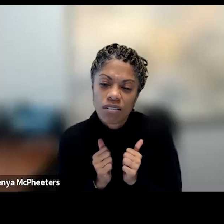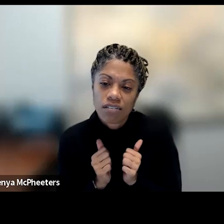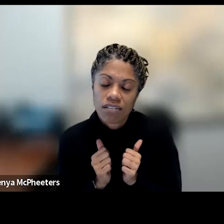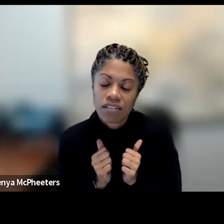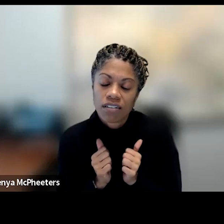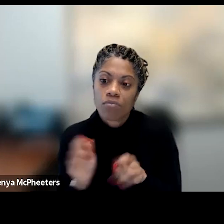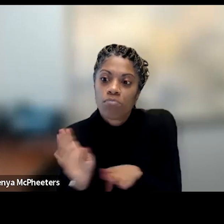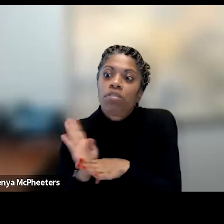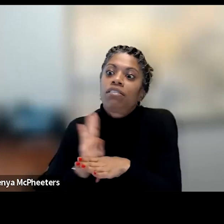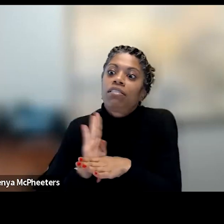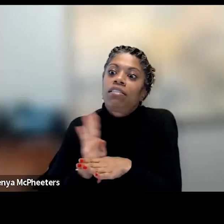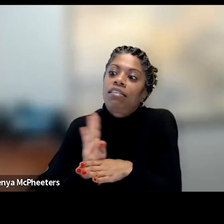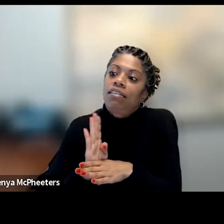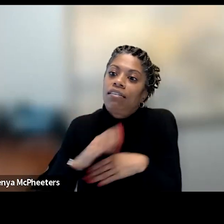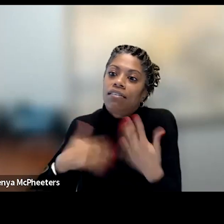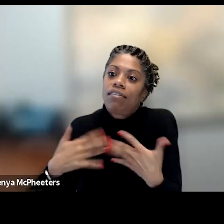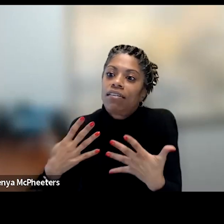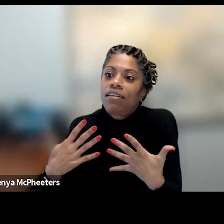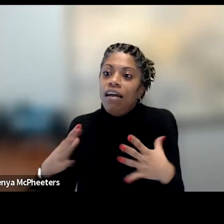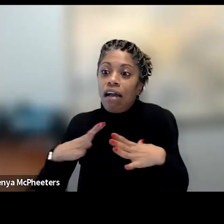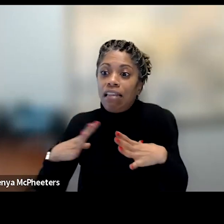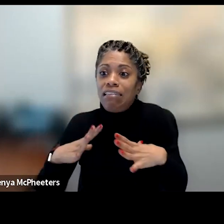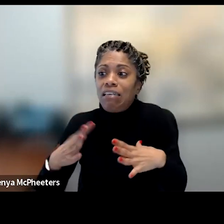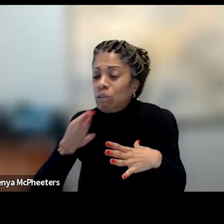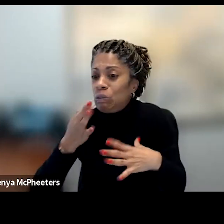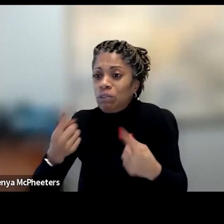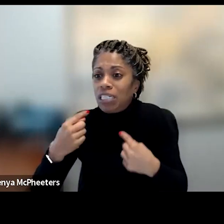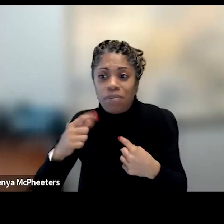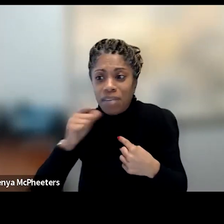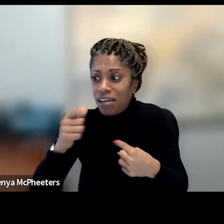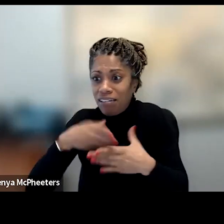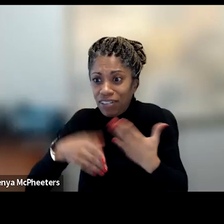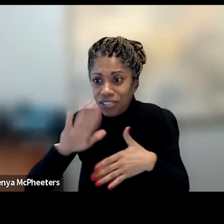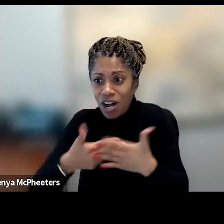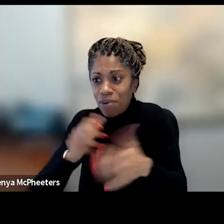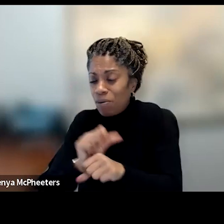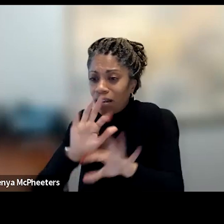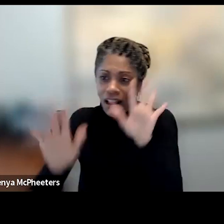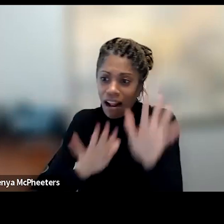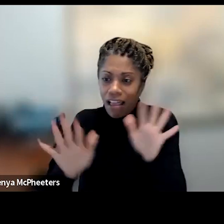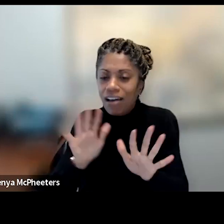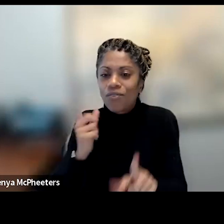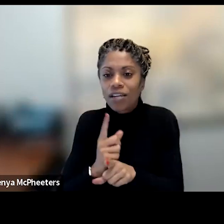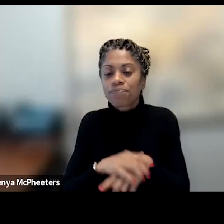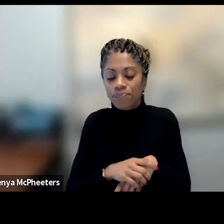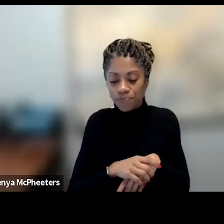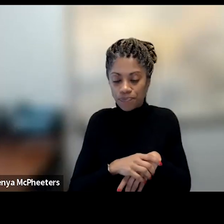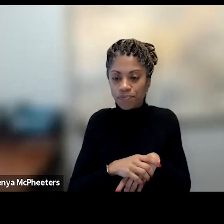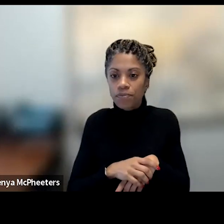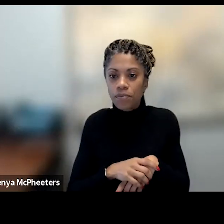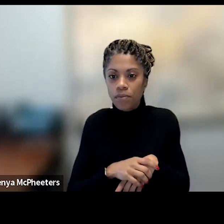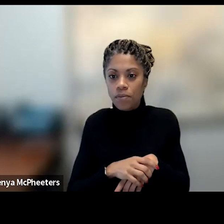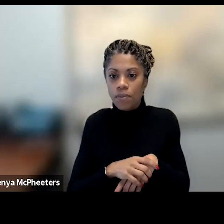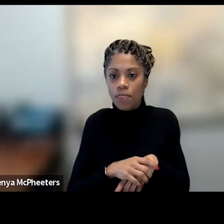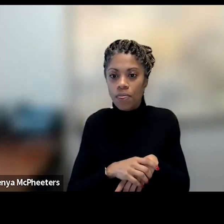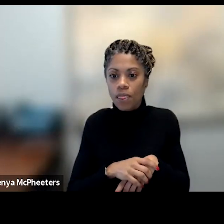in before you go to the holidays. And so any dialogue about equity or diversity and inclusion, I always make sure that we stop